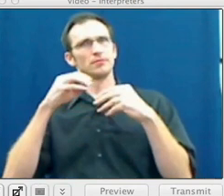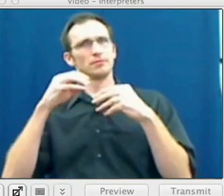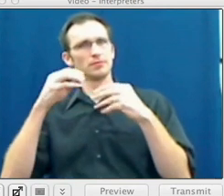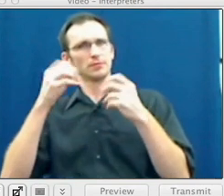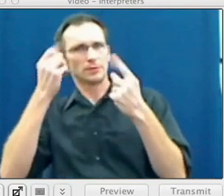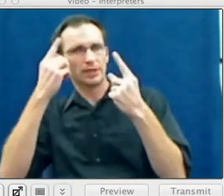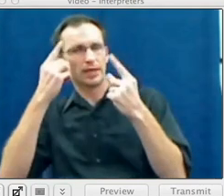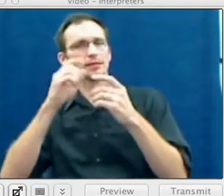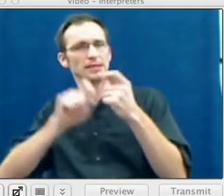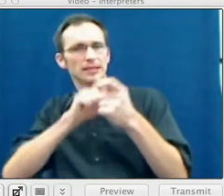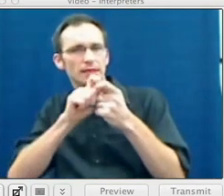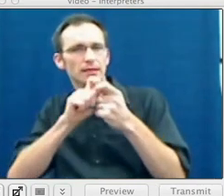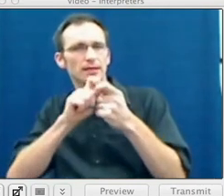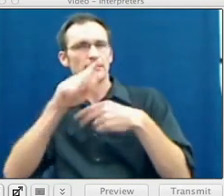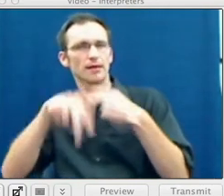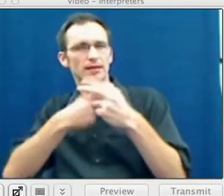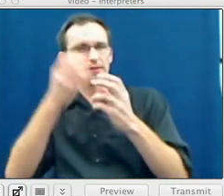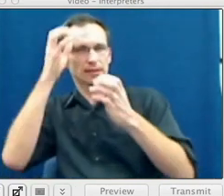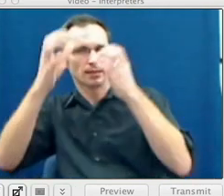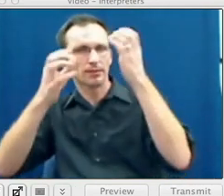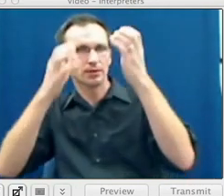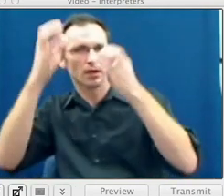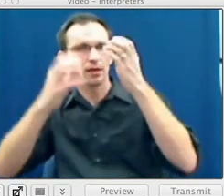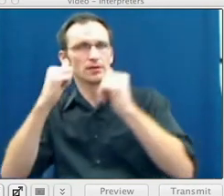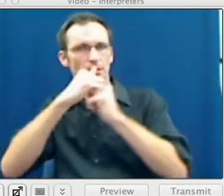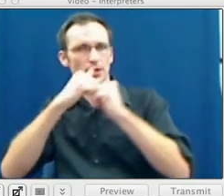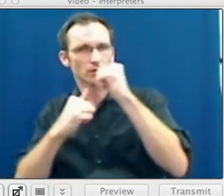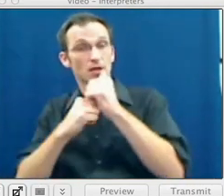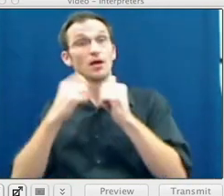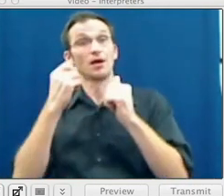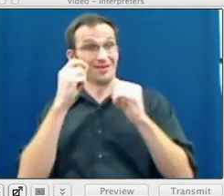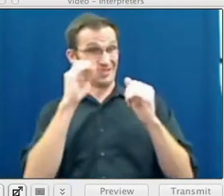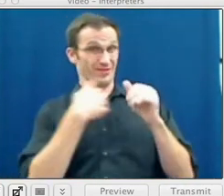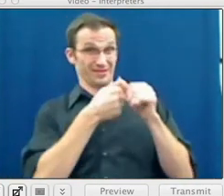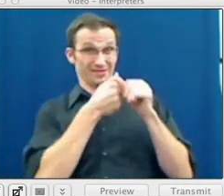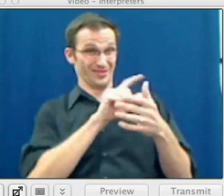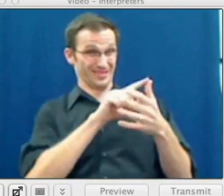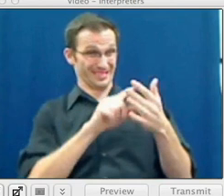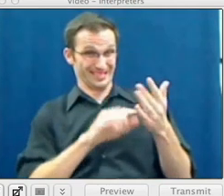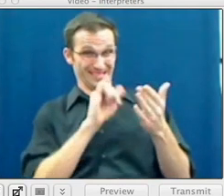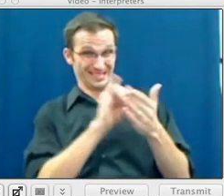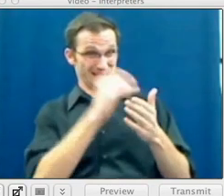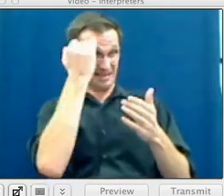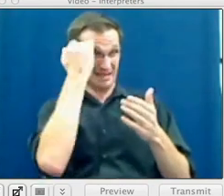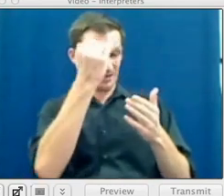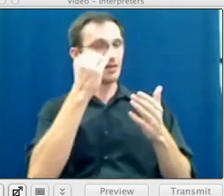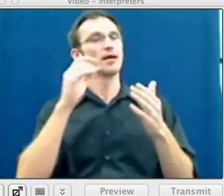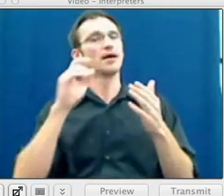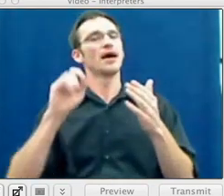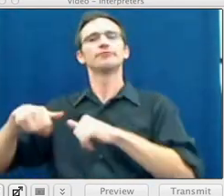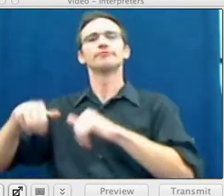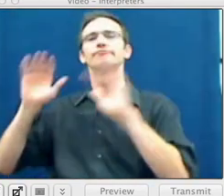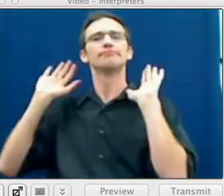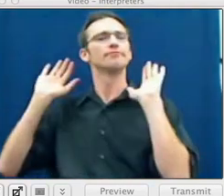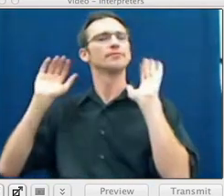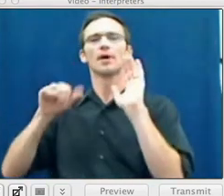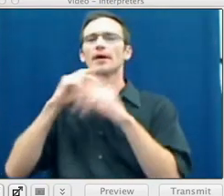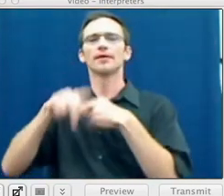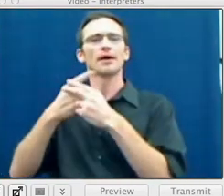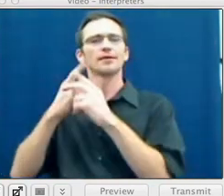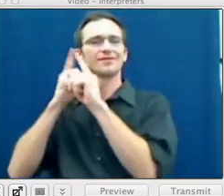embracing those conceptual frames, we would have to abandon others. The first couple of things I asked us